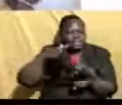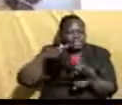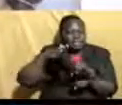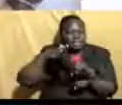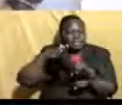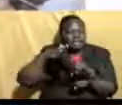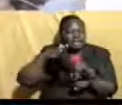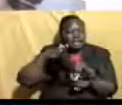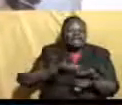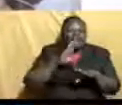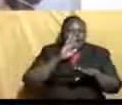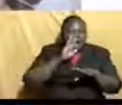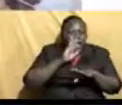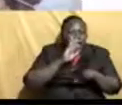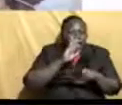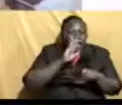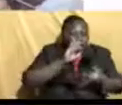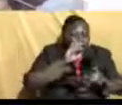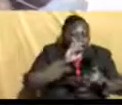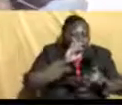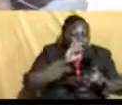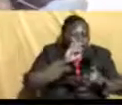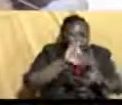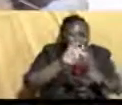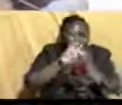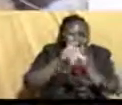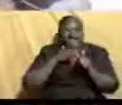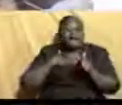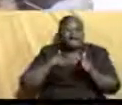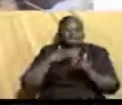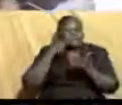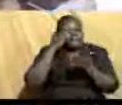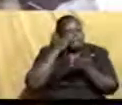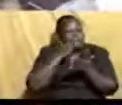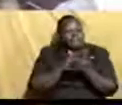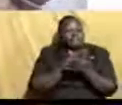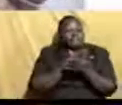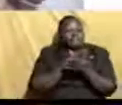validly conducted popular initiative, we believe, is